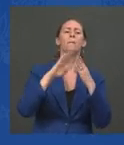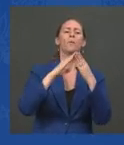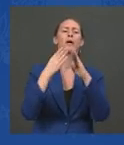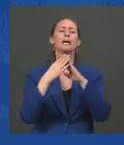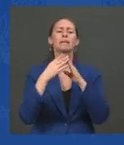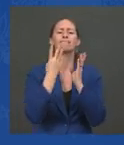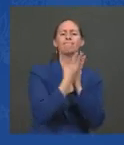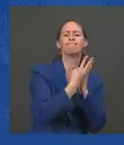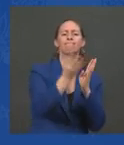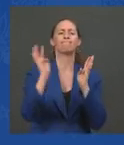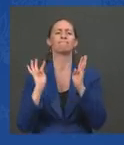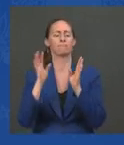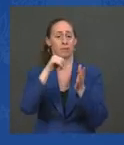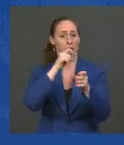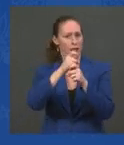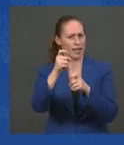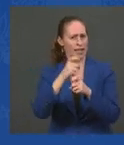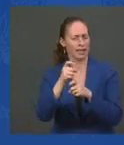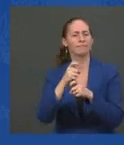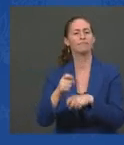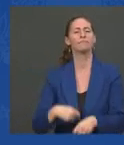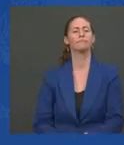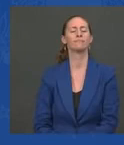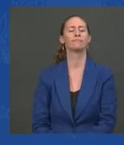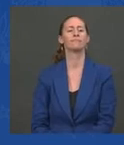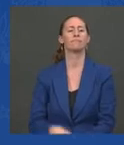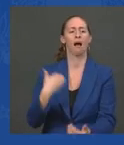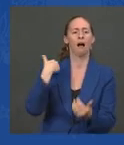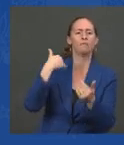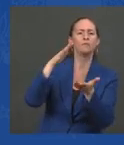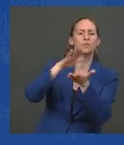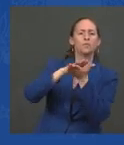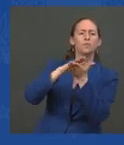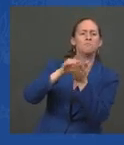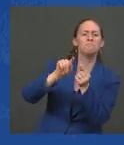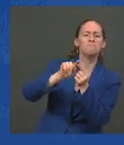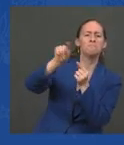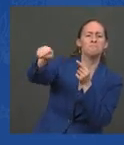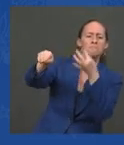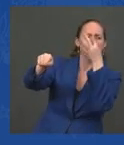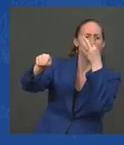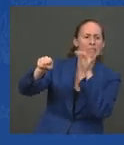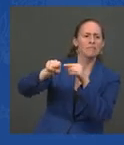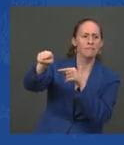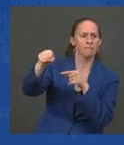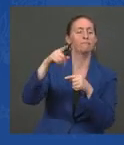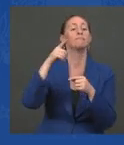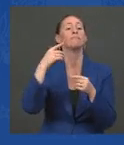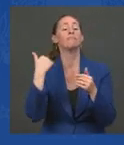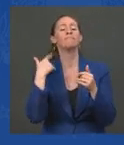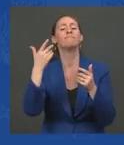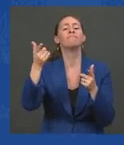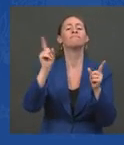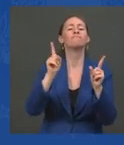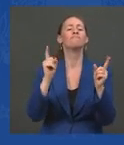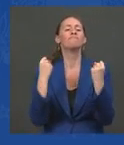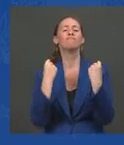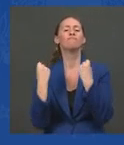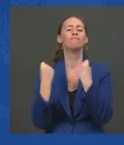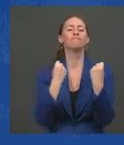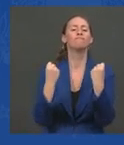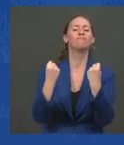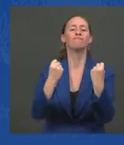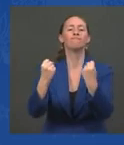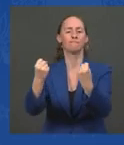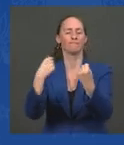get driven to the little school I went up the street. Turn on the windshield wiper in the fall, the first frost, and literally be an